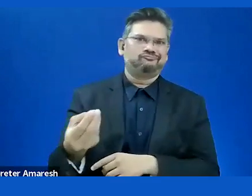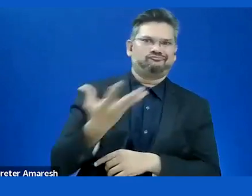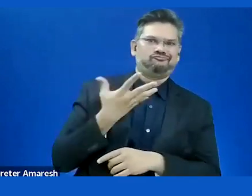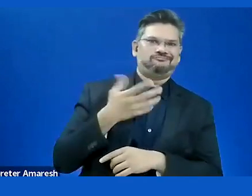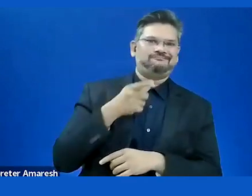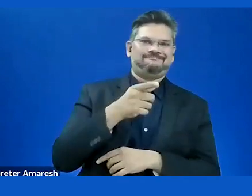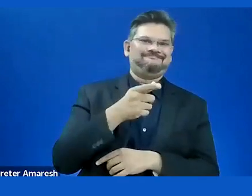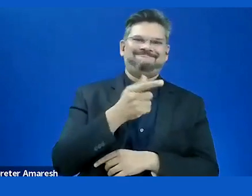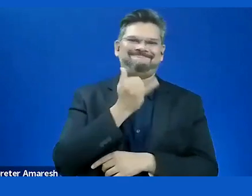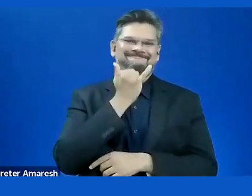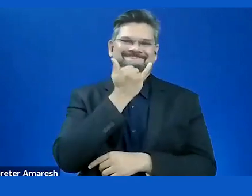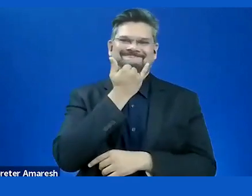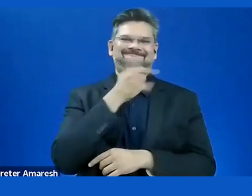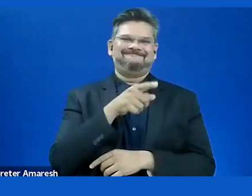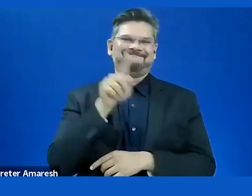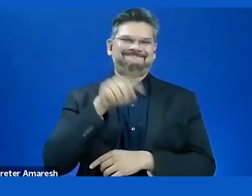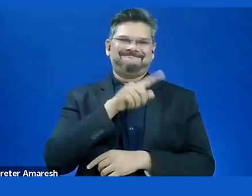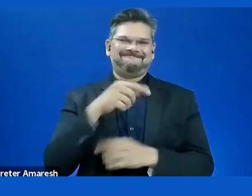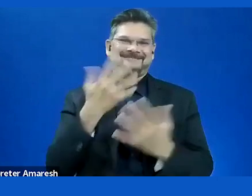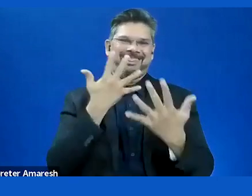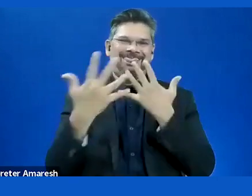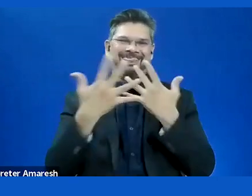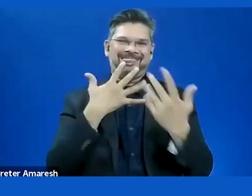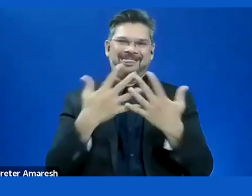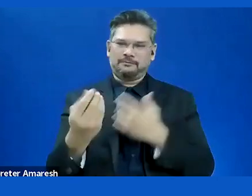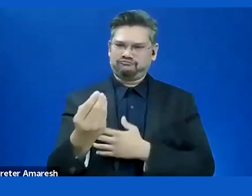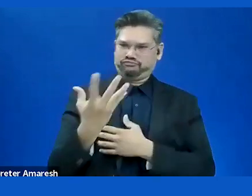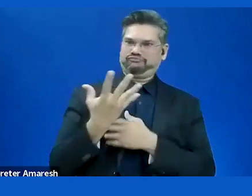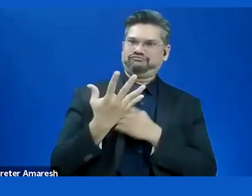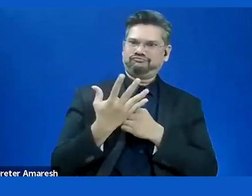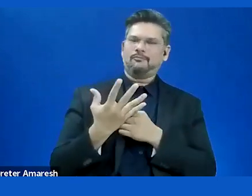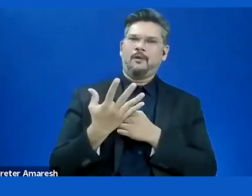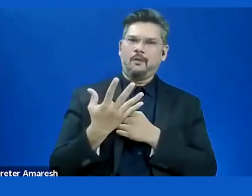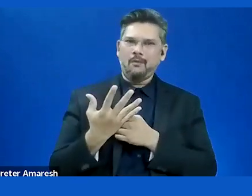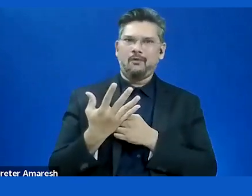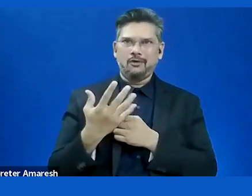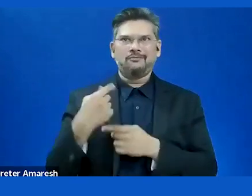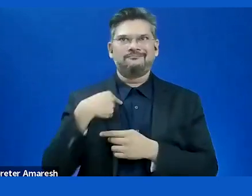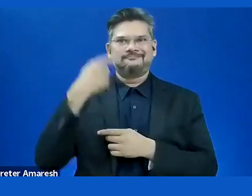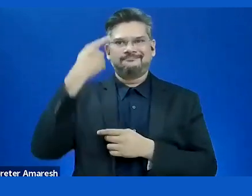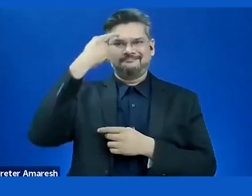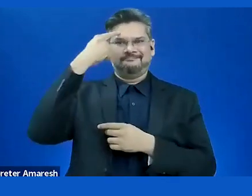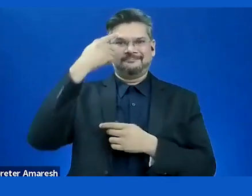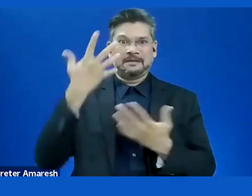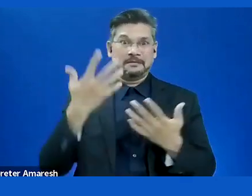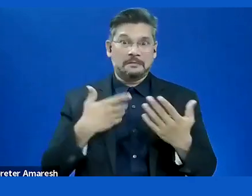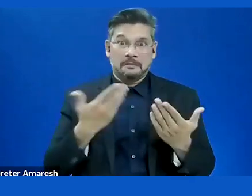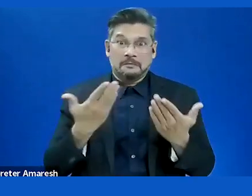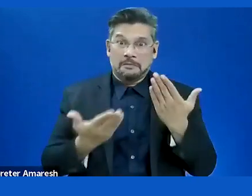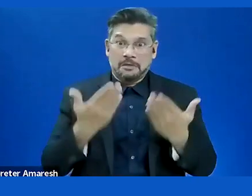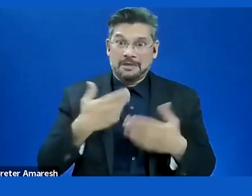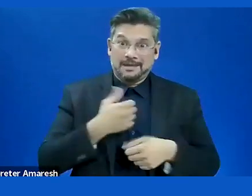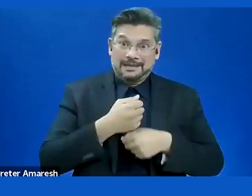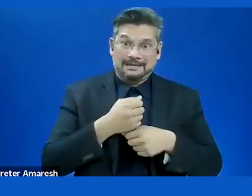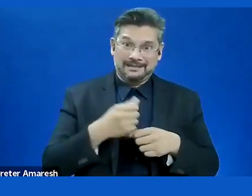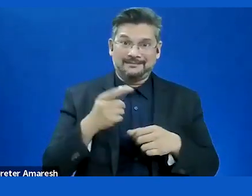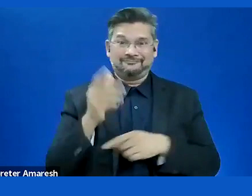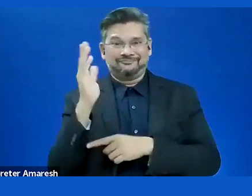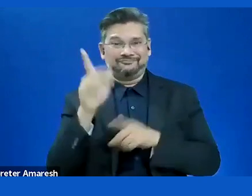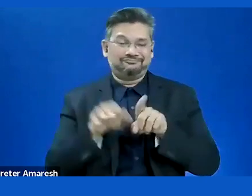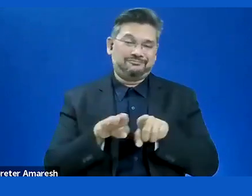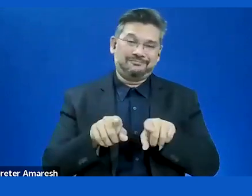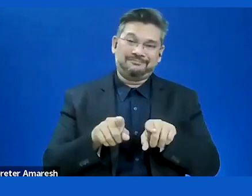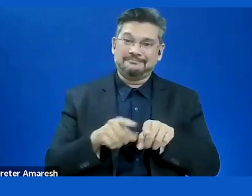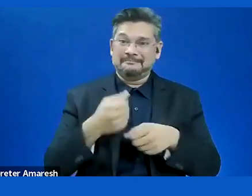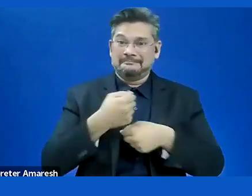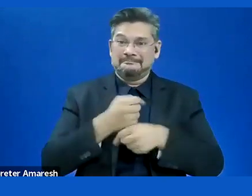accessibility professionals, when I'm putting something together like this presentation, I might forget about color contrast, even though it's my day job to tell people